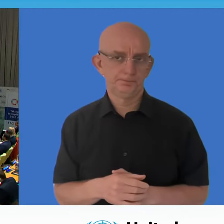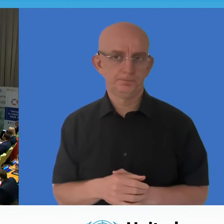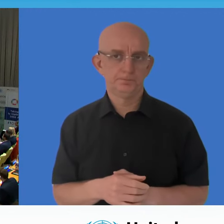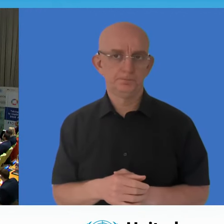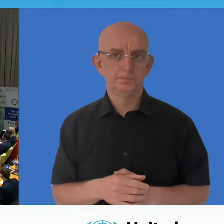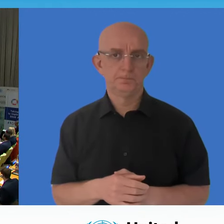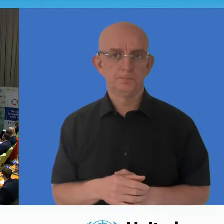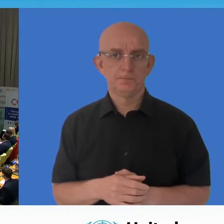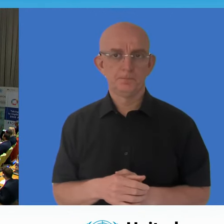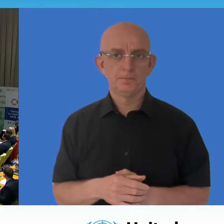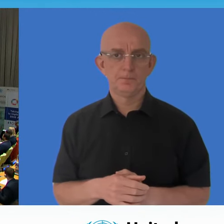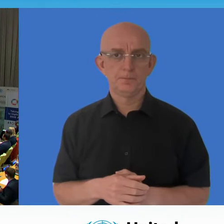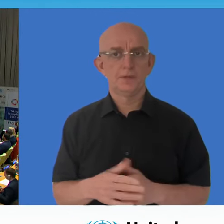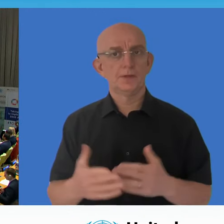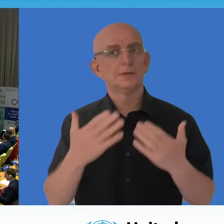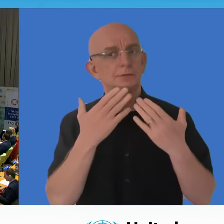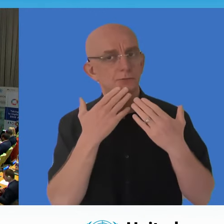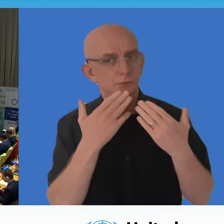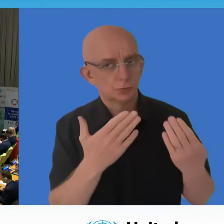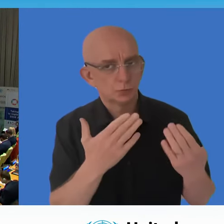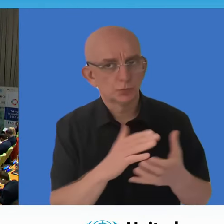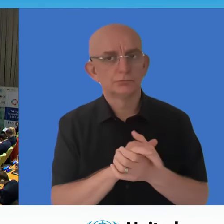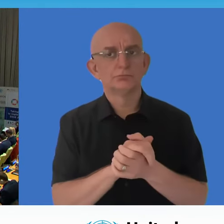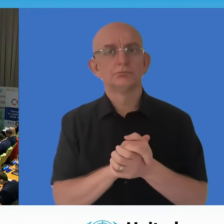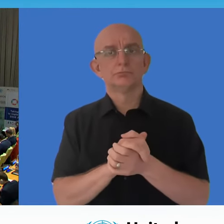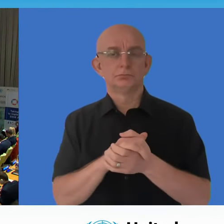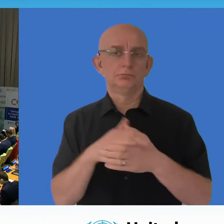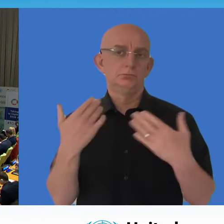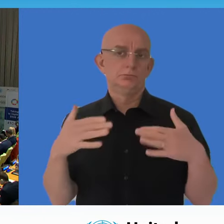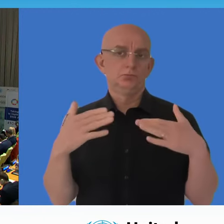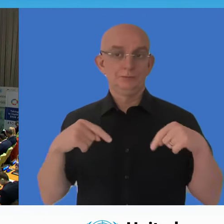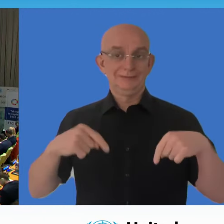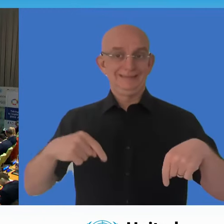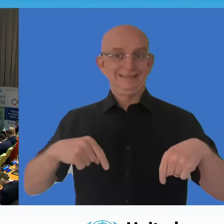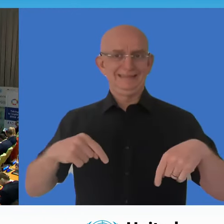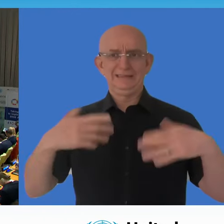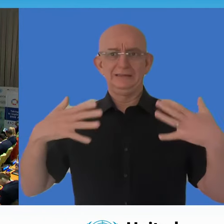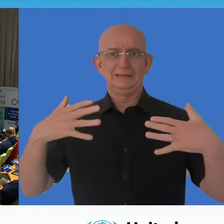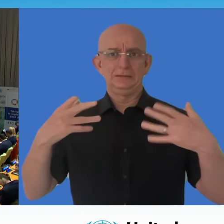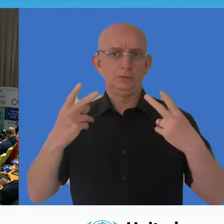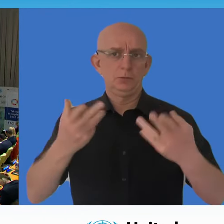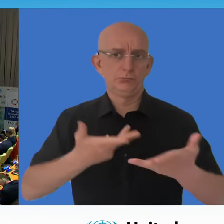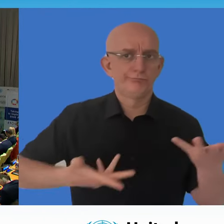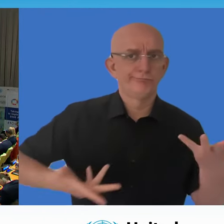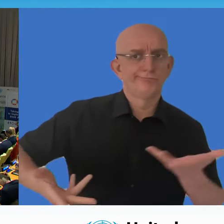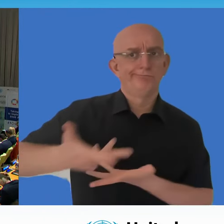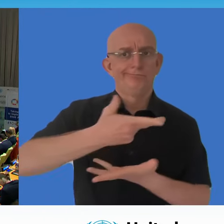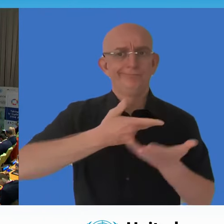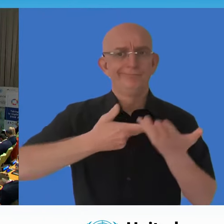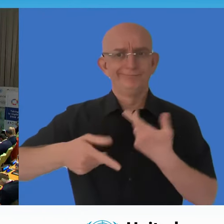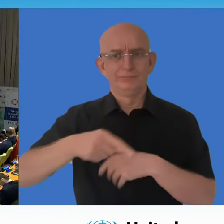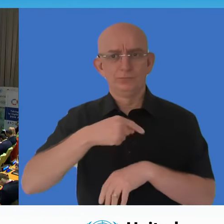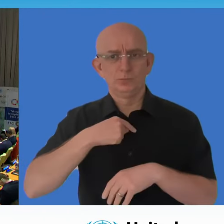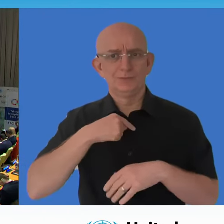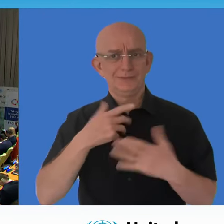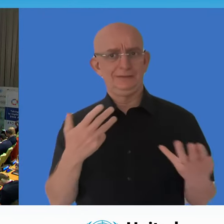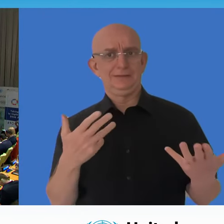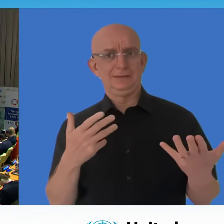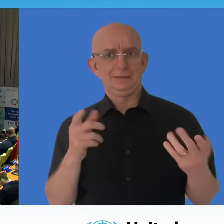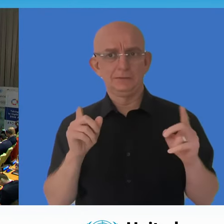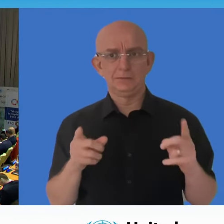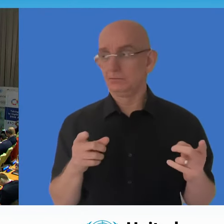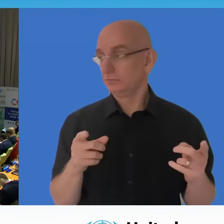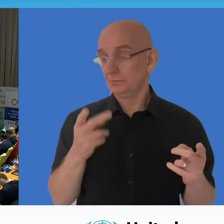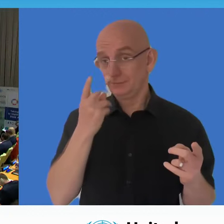Youth are an important part of our social fabric and are expected to make up 69% of our population by